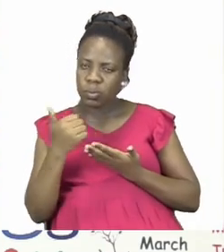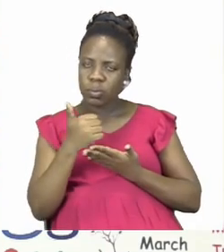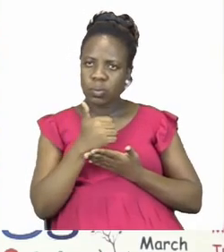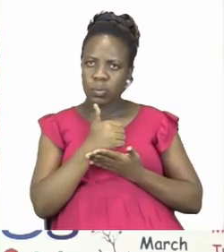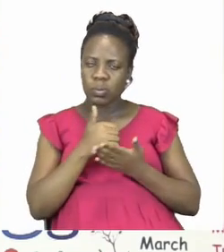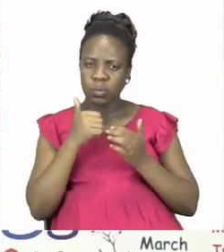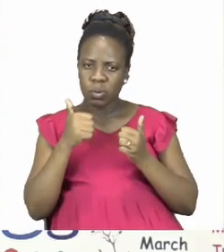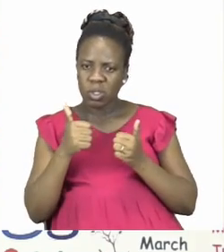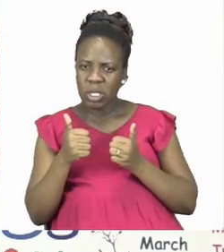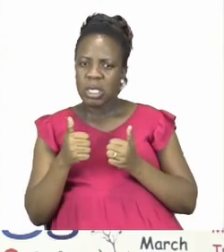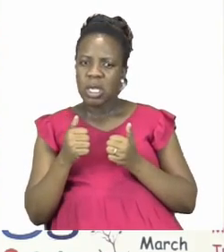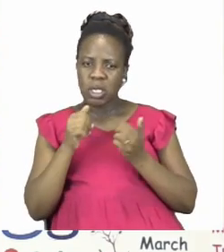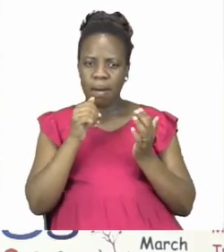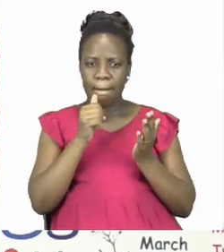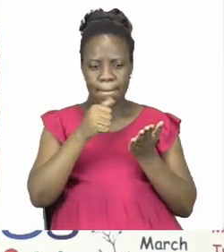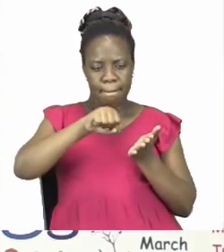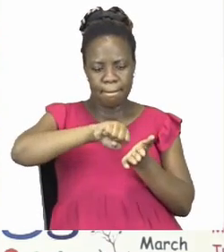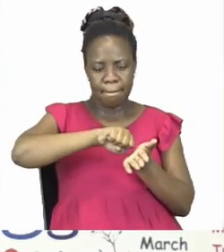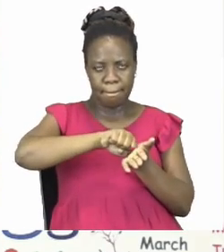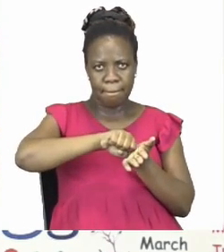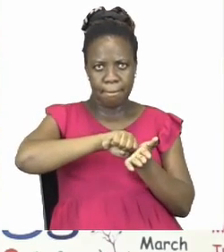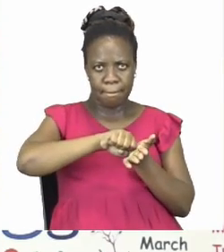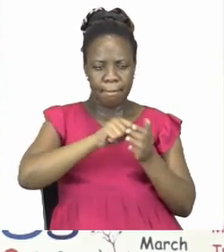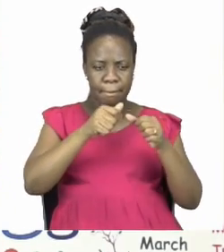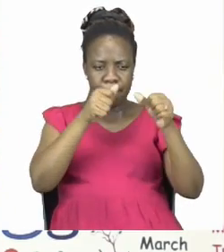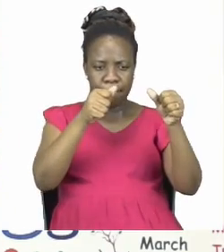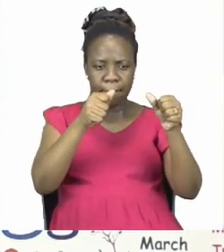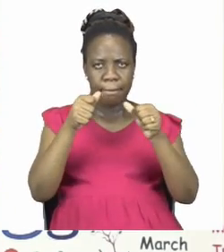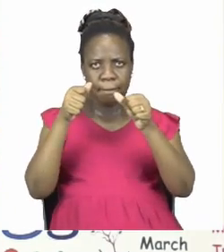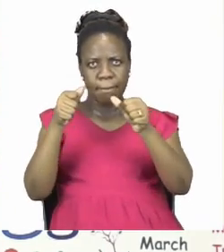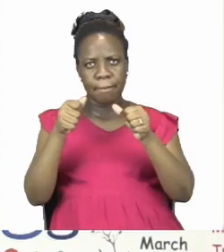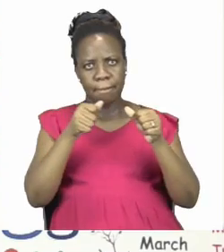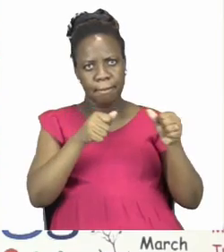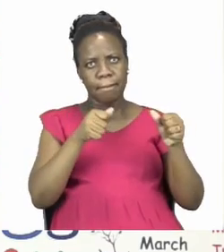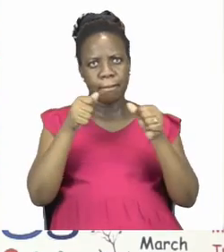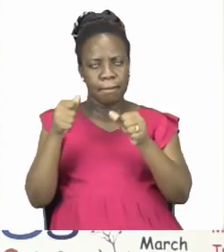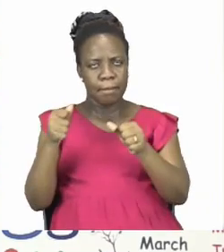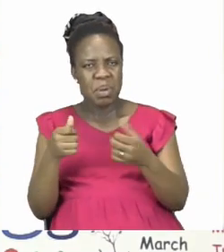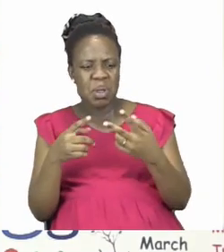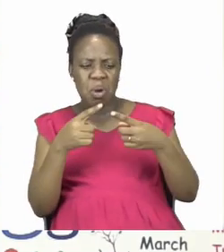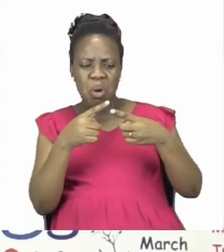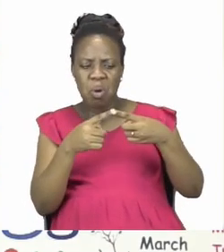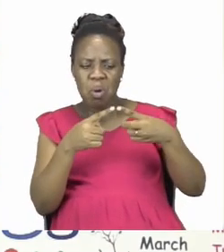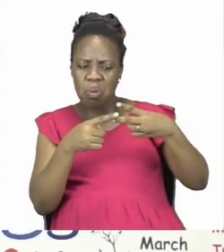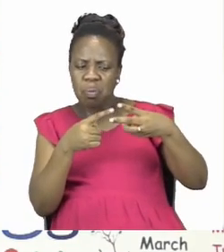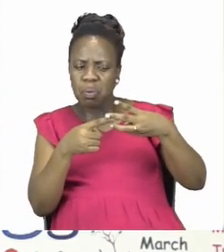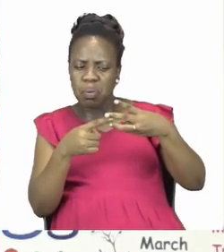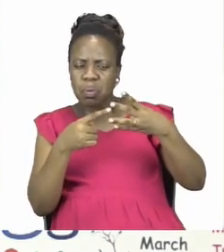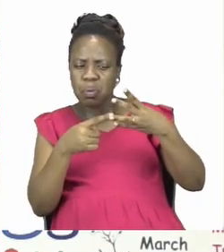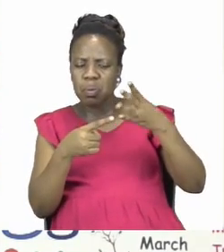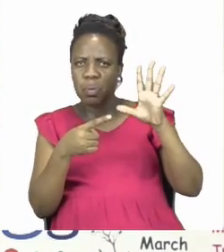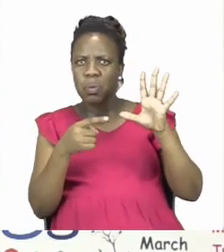to paste the words in the correct blocks, whether they are nouns or verbs and so